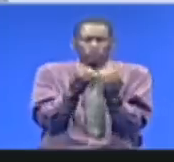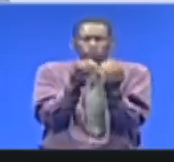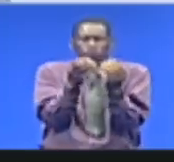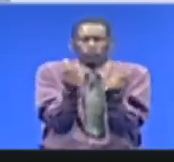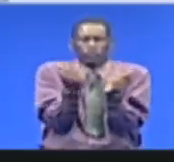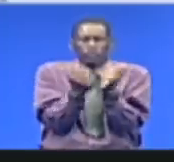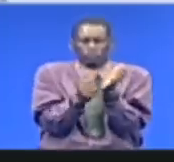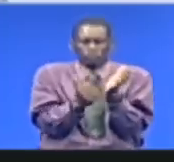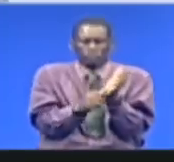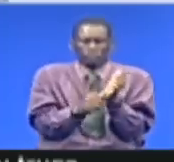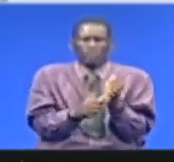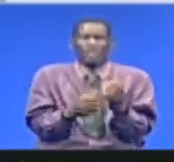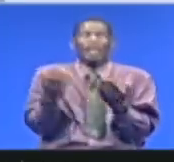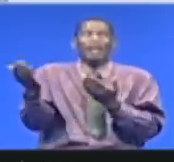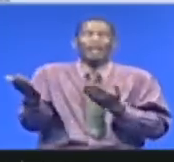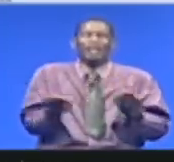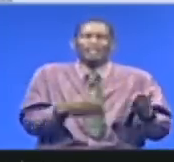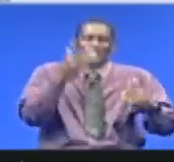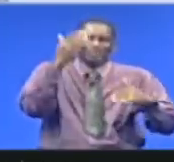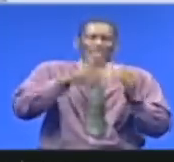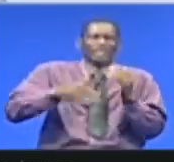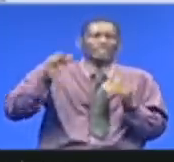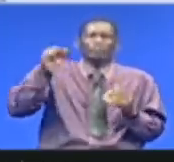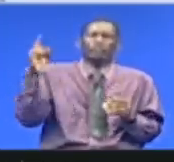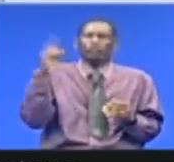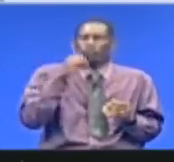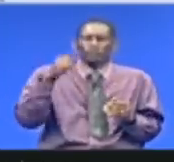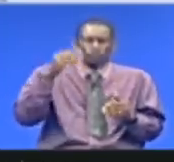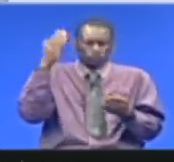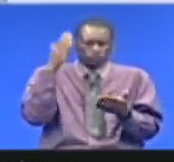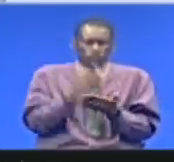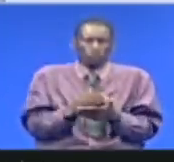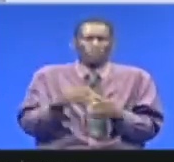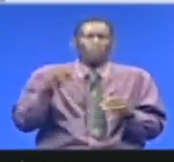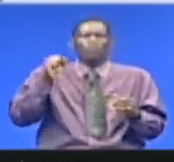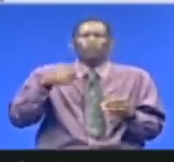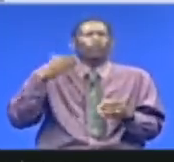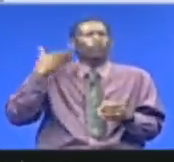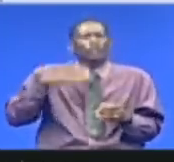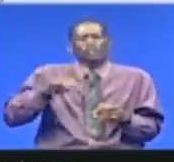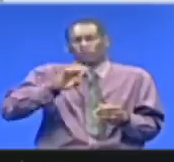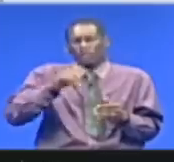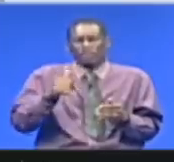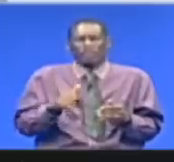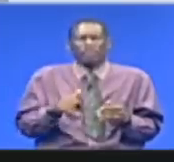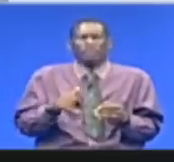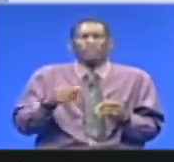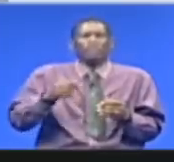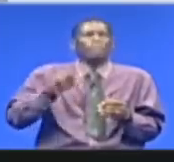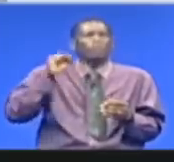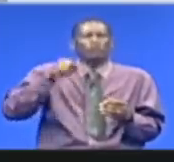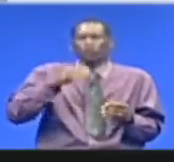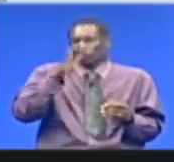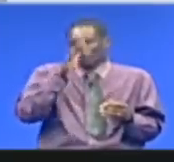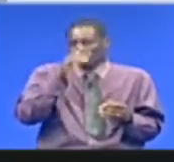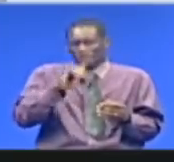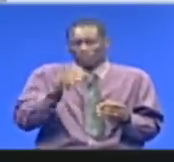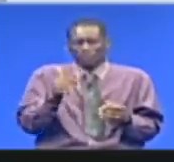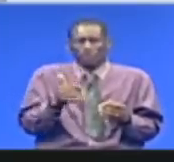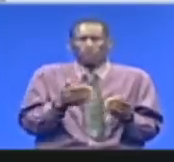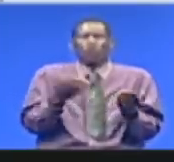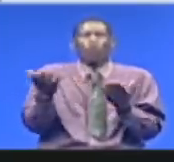problem. Let's end this politics of violence, politics of hatred, politics of deception, you know, where people are just